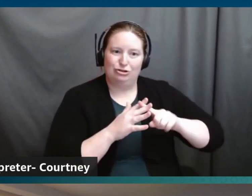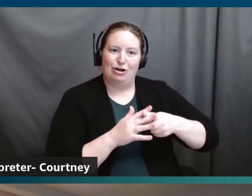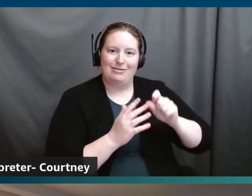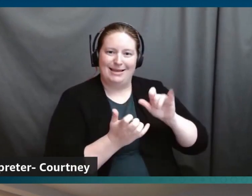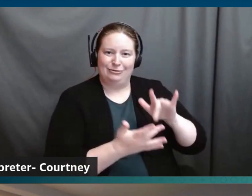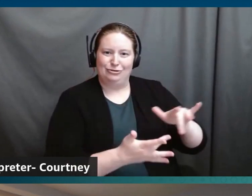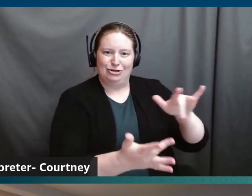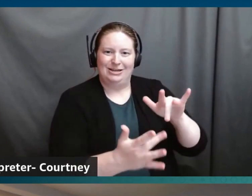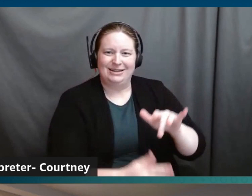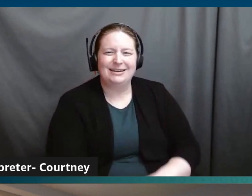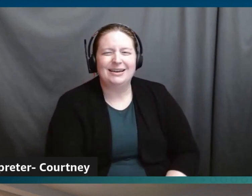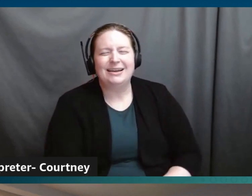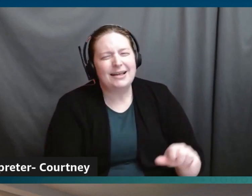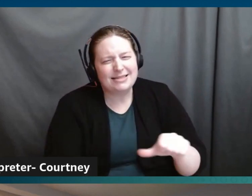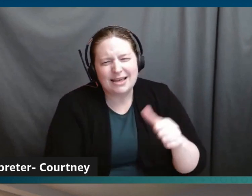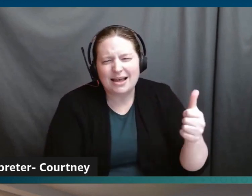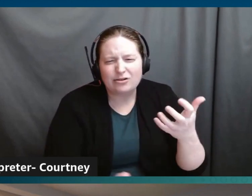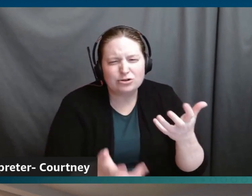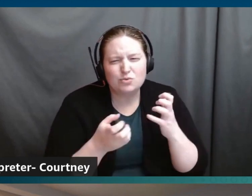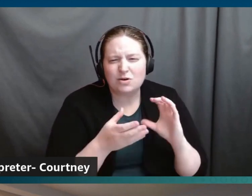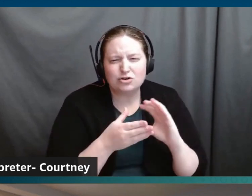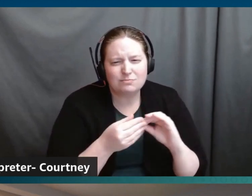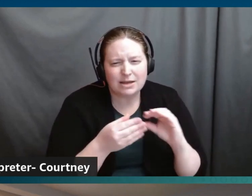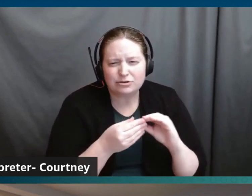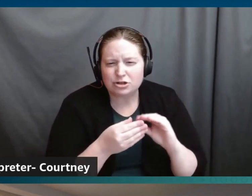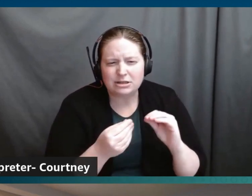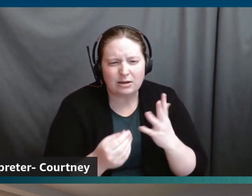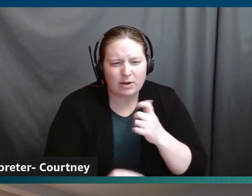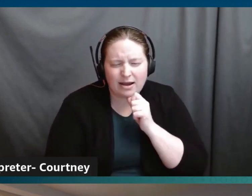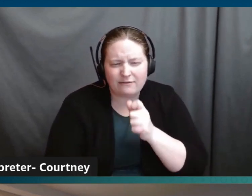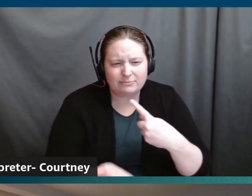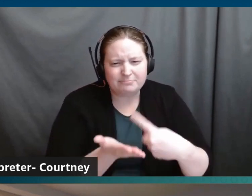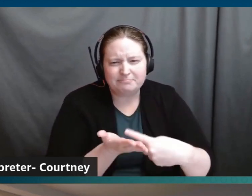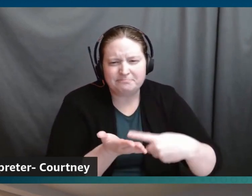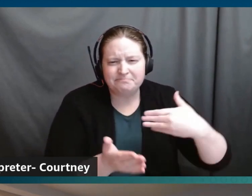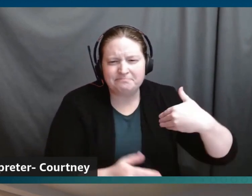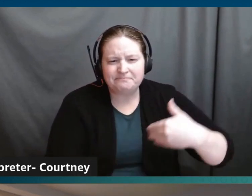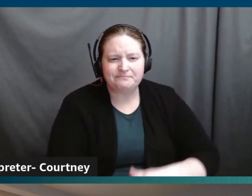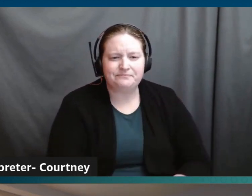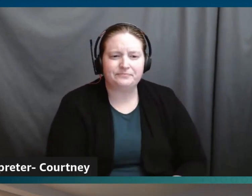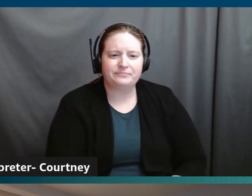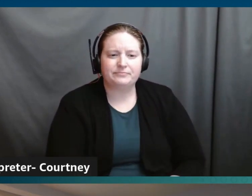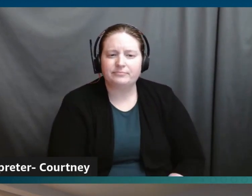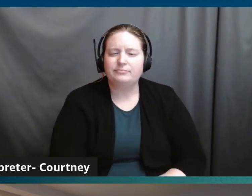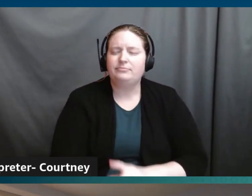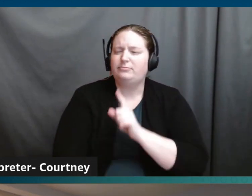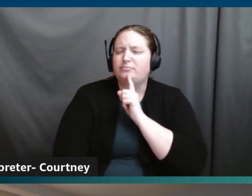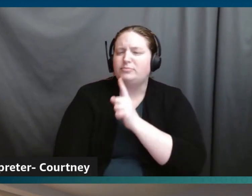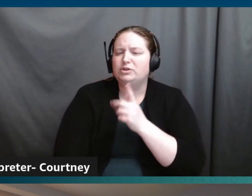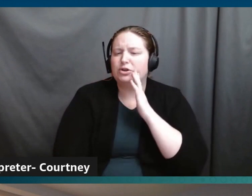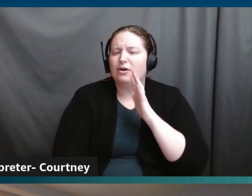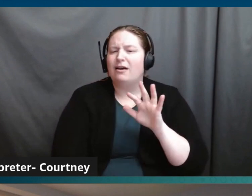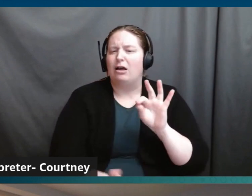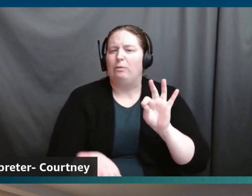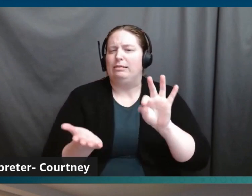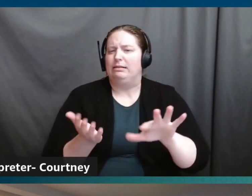you'd like to tell anybody that we haven't spoken about yet today? Sure. Maybe I'll just leave you guys with this one thing.